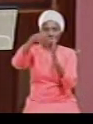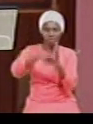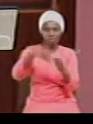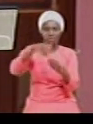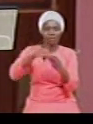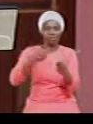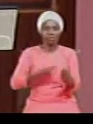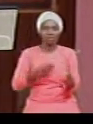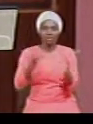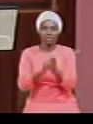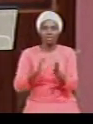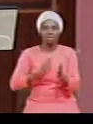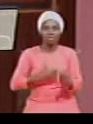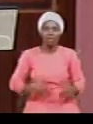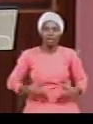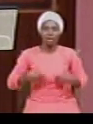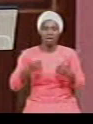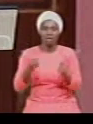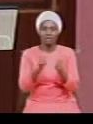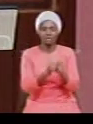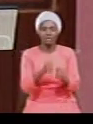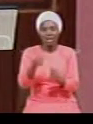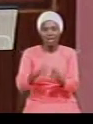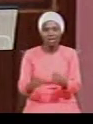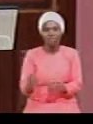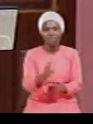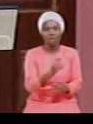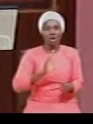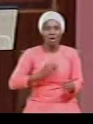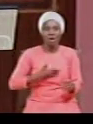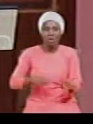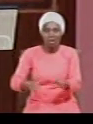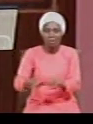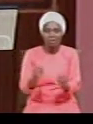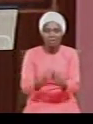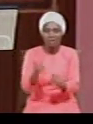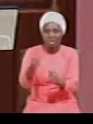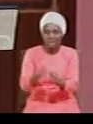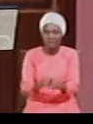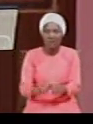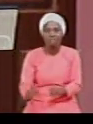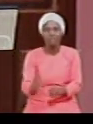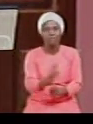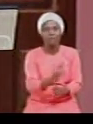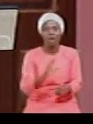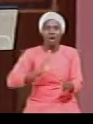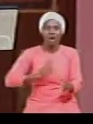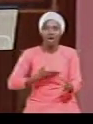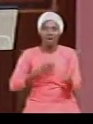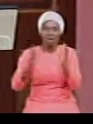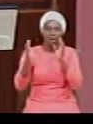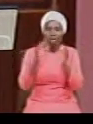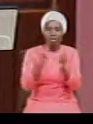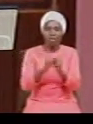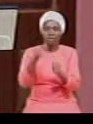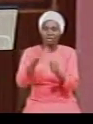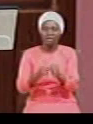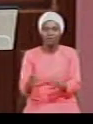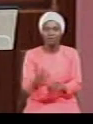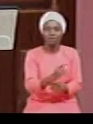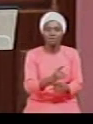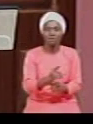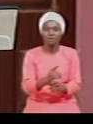our life with everyone, our behavior with everyone, our interaction with everyone takes